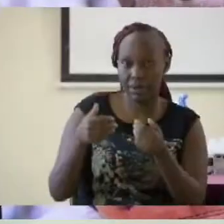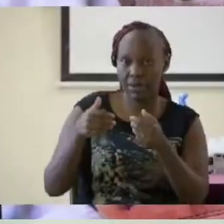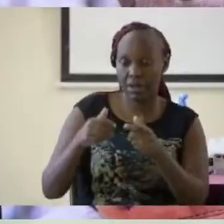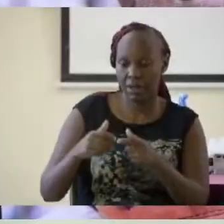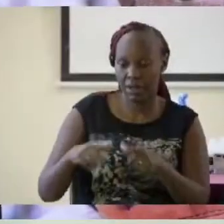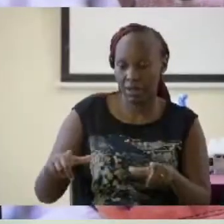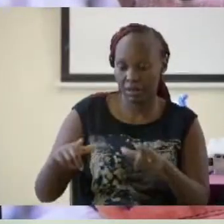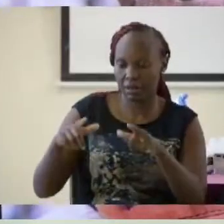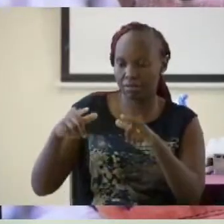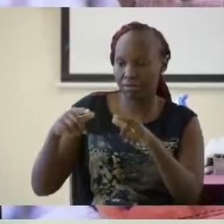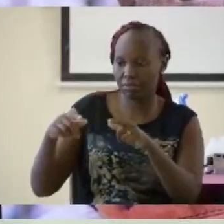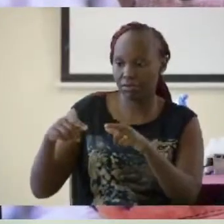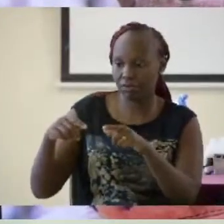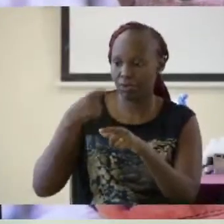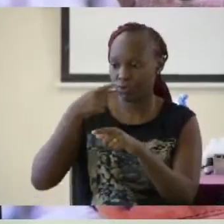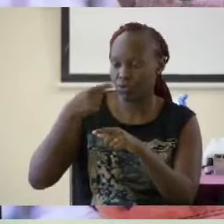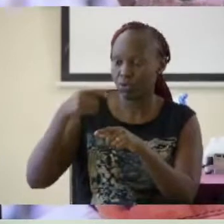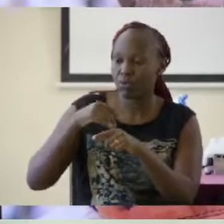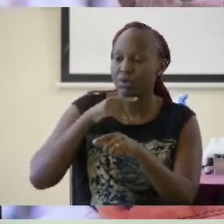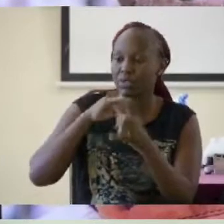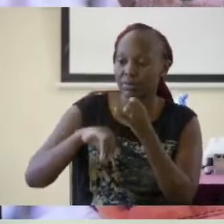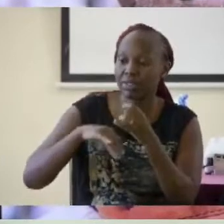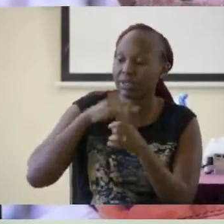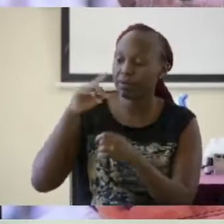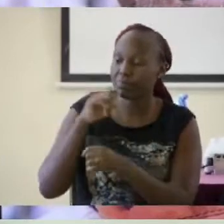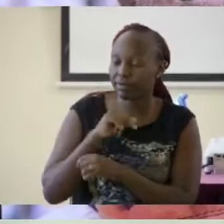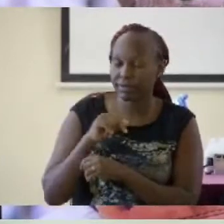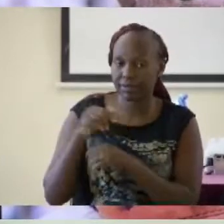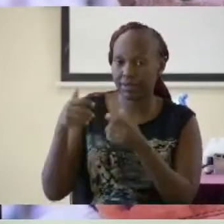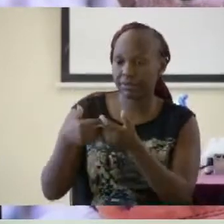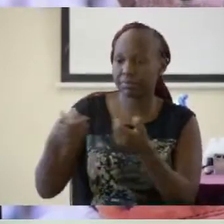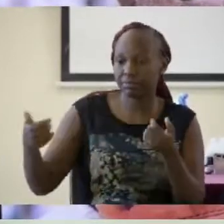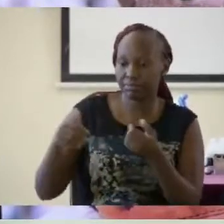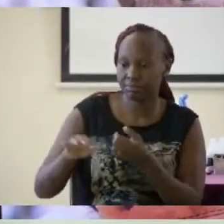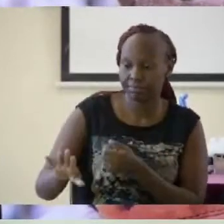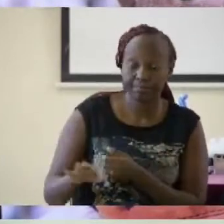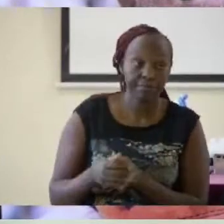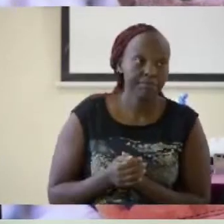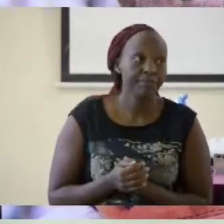widows who are disinherited.